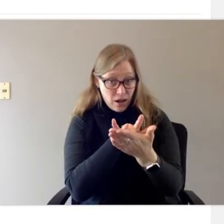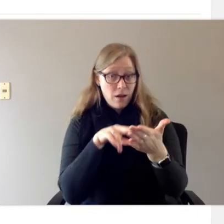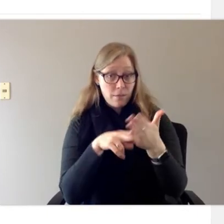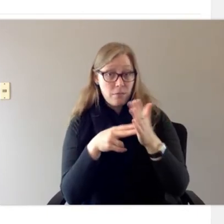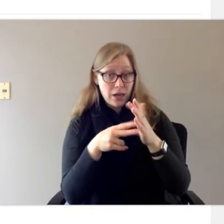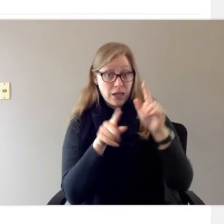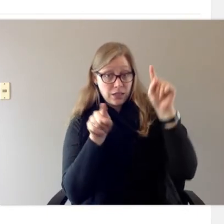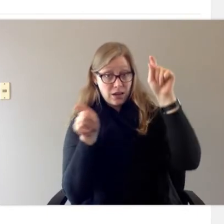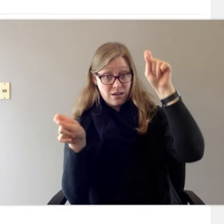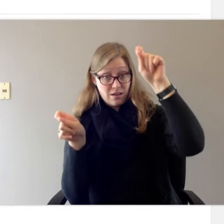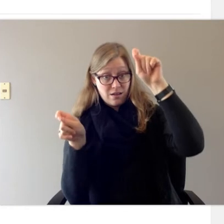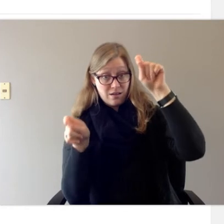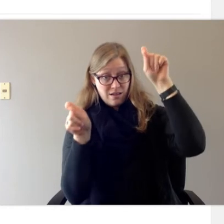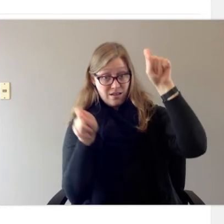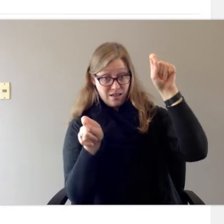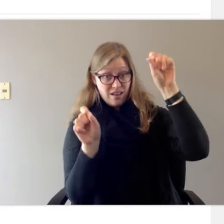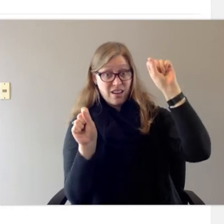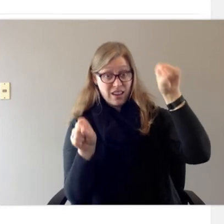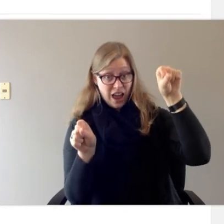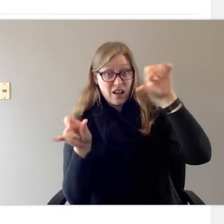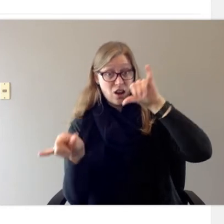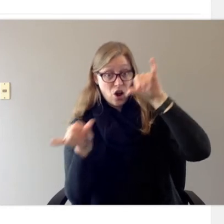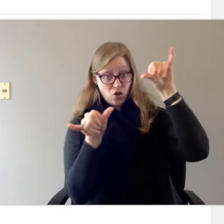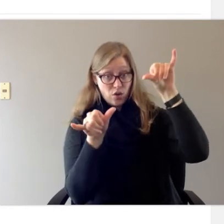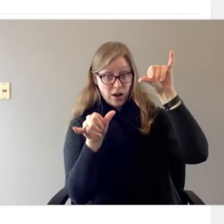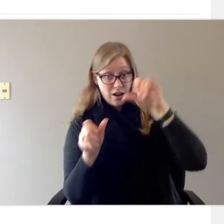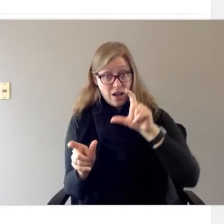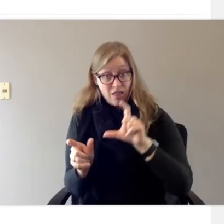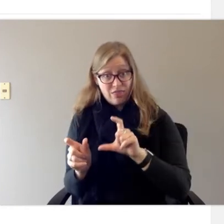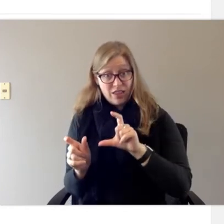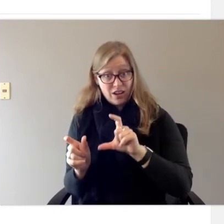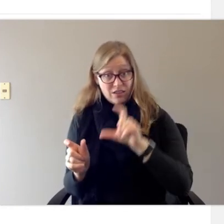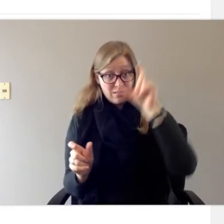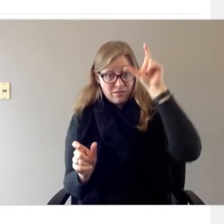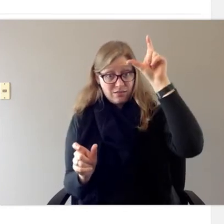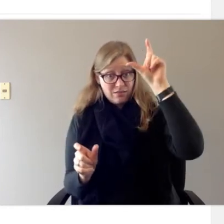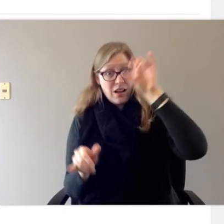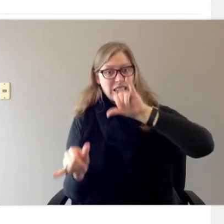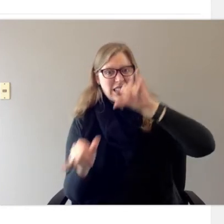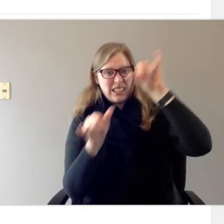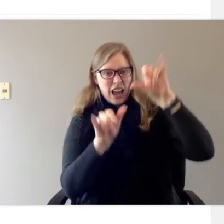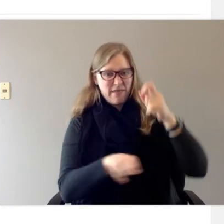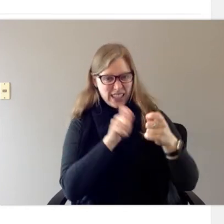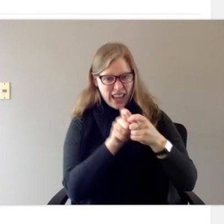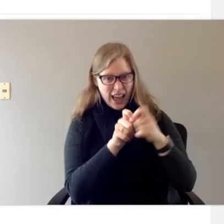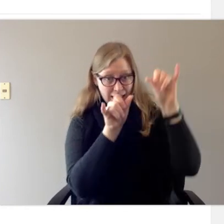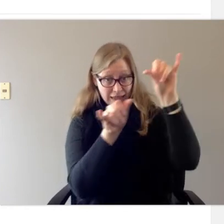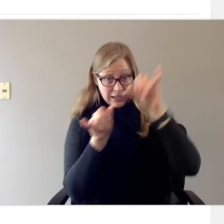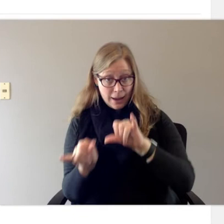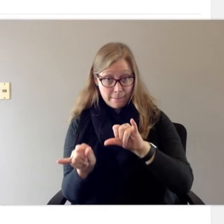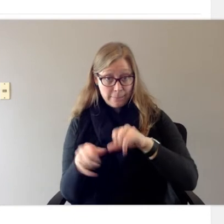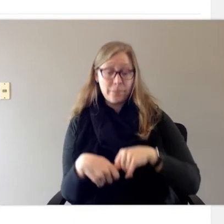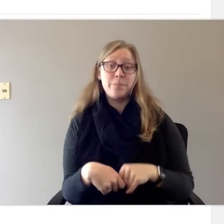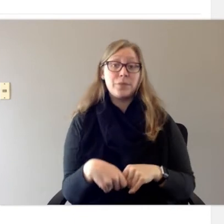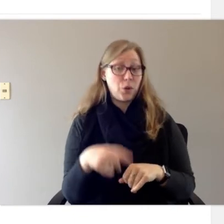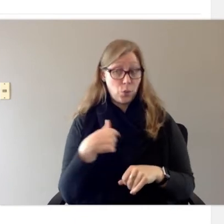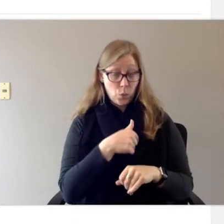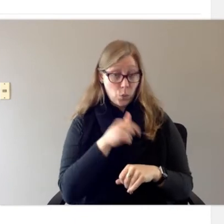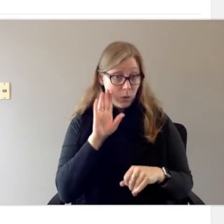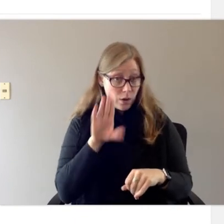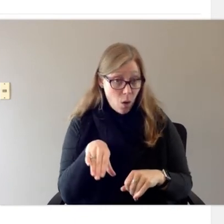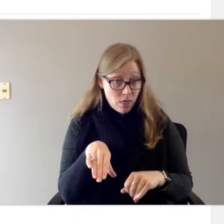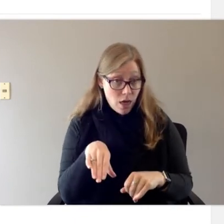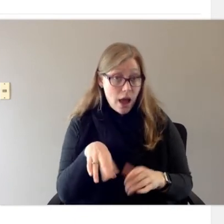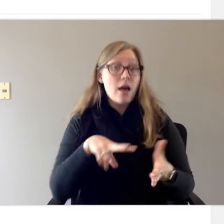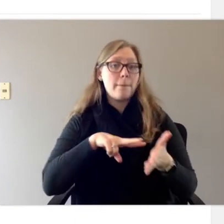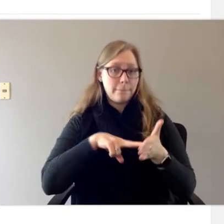length congruent. BC is going to be the same length congruent to CE. And when we know that,